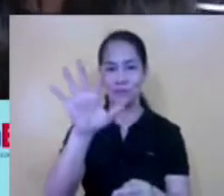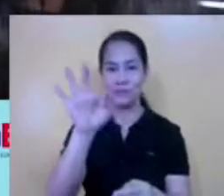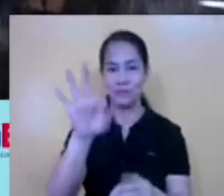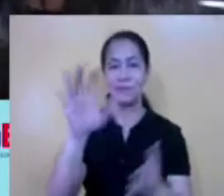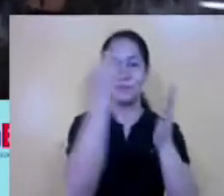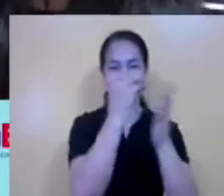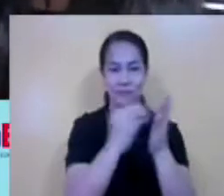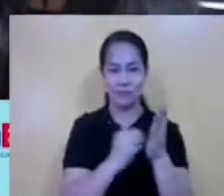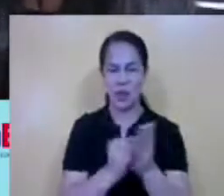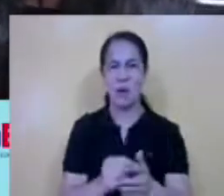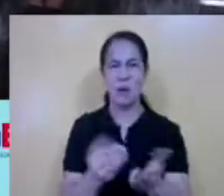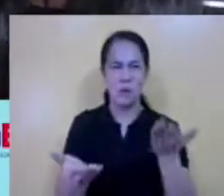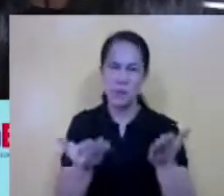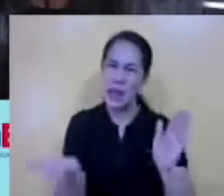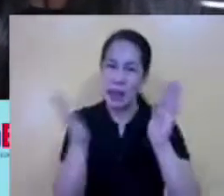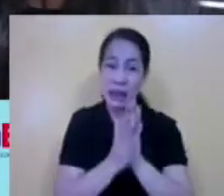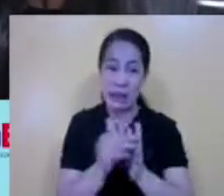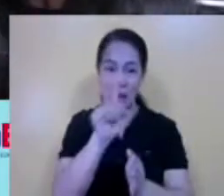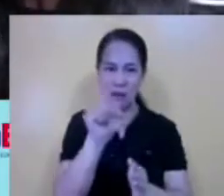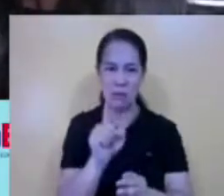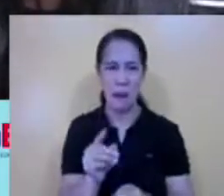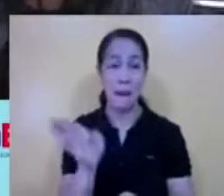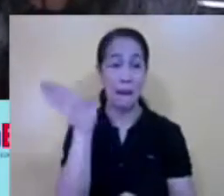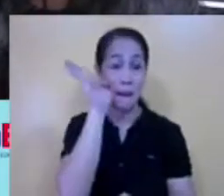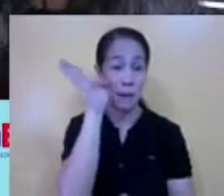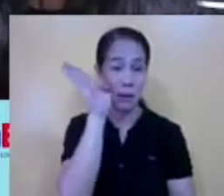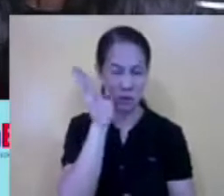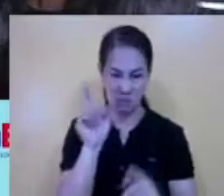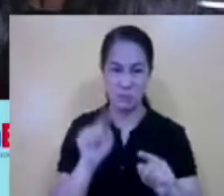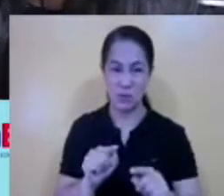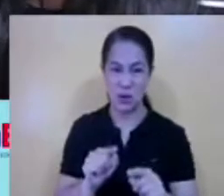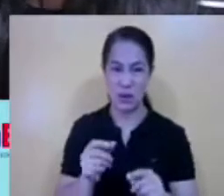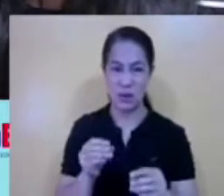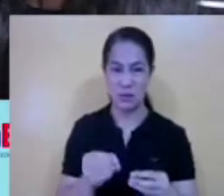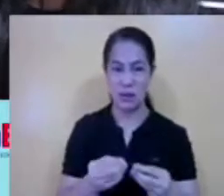asking, Ms. Bianx, isn't there a provision in